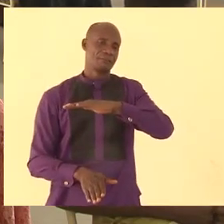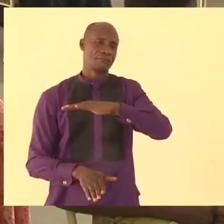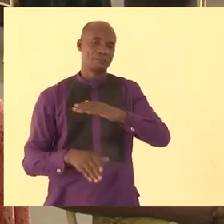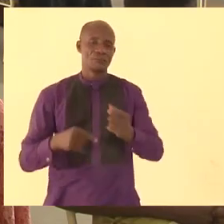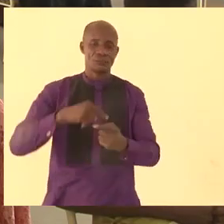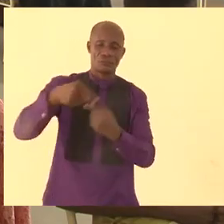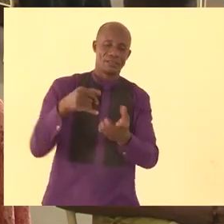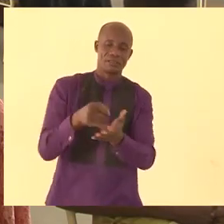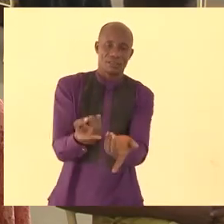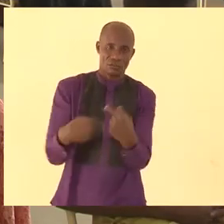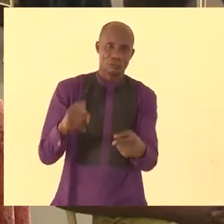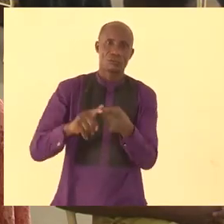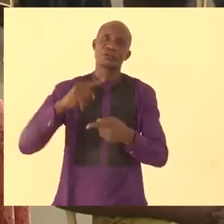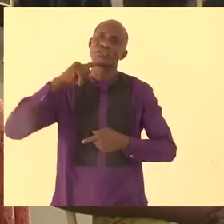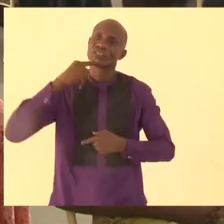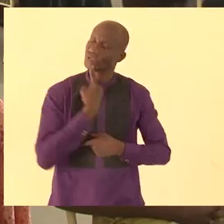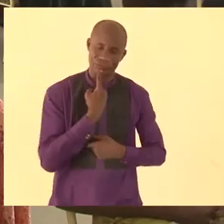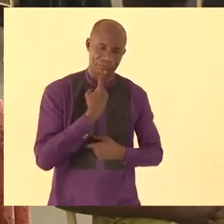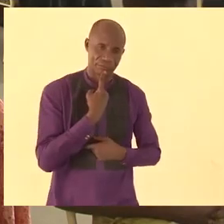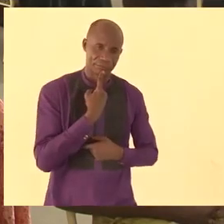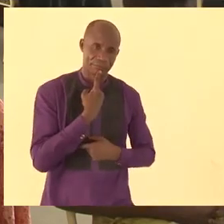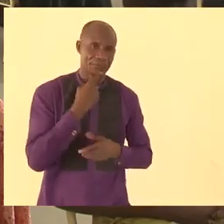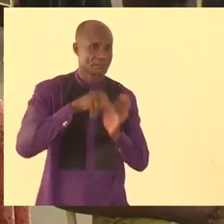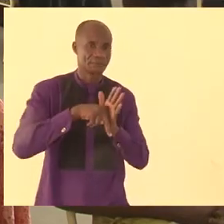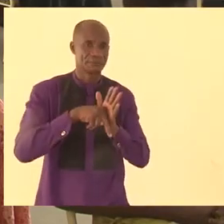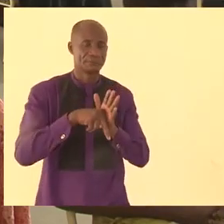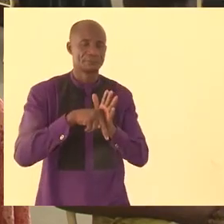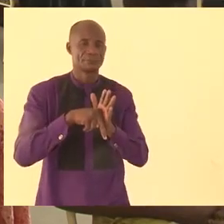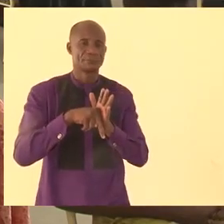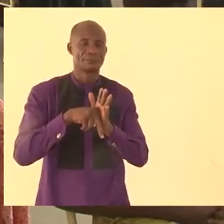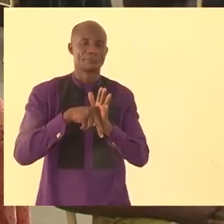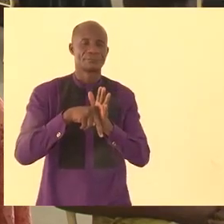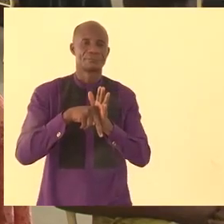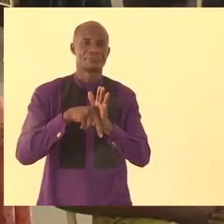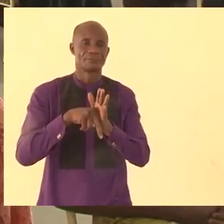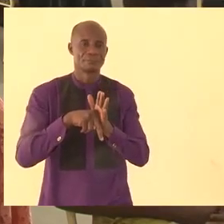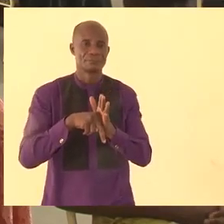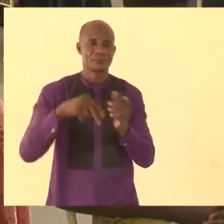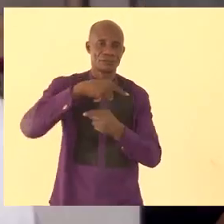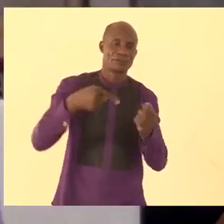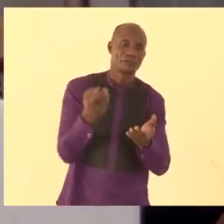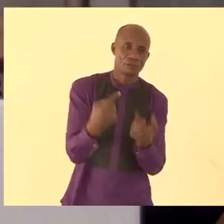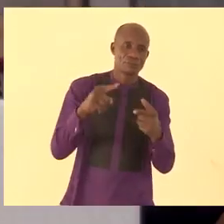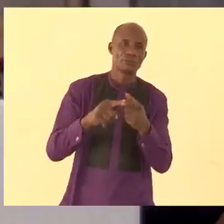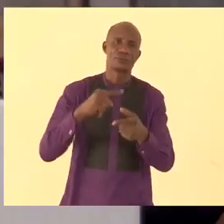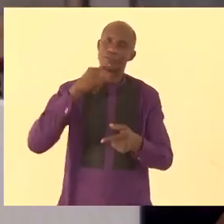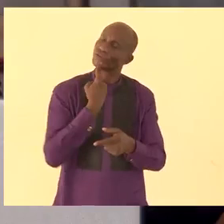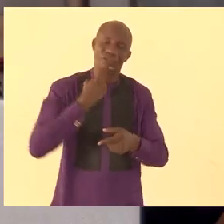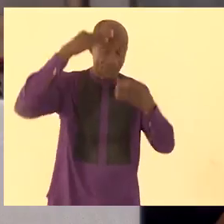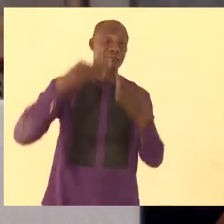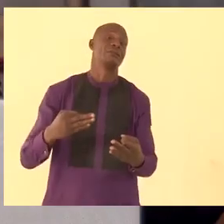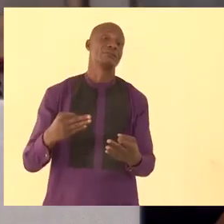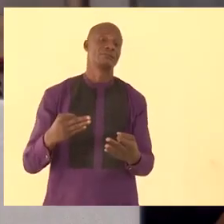deep down, when it comes to serious decisions, when it comes to serious